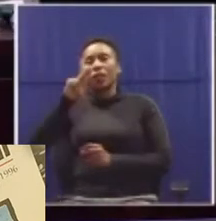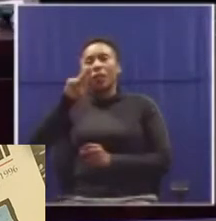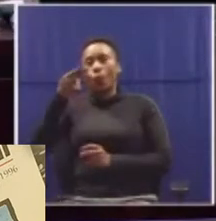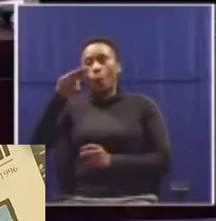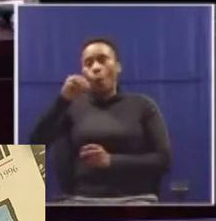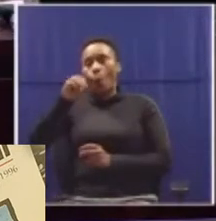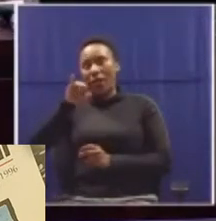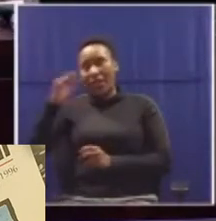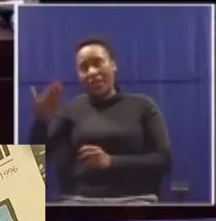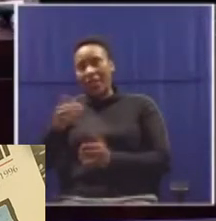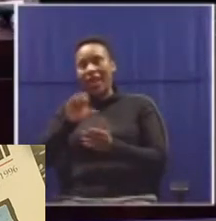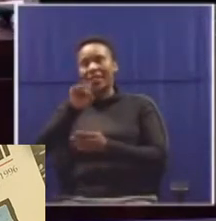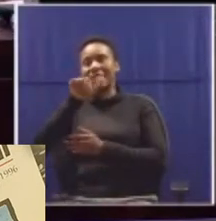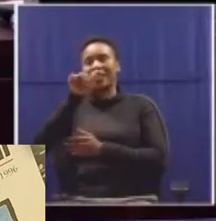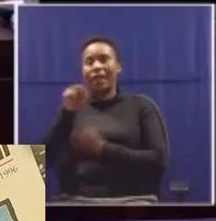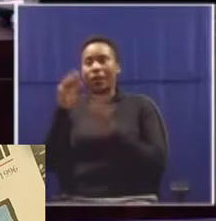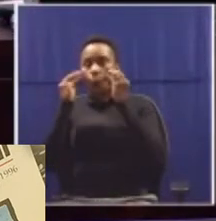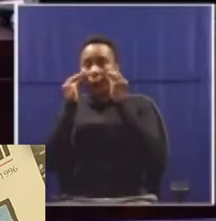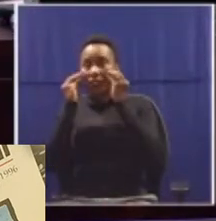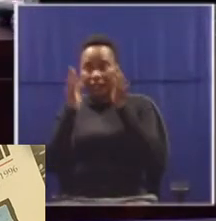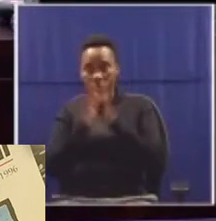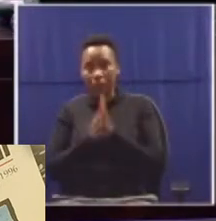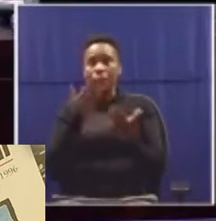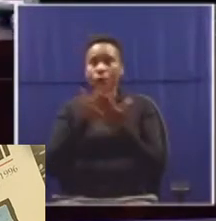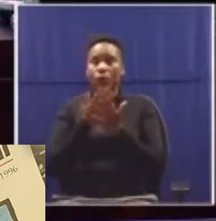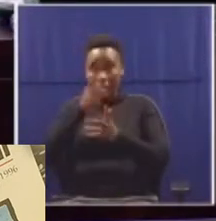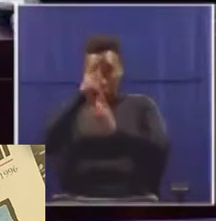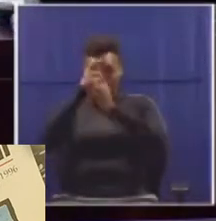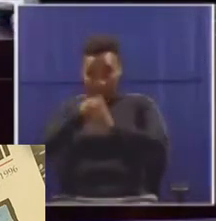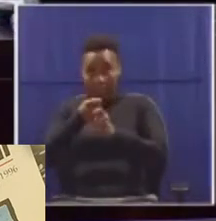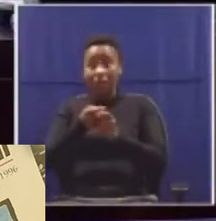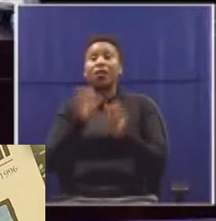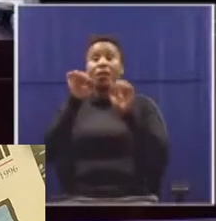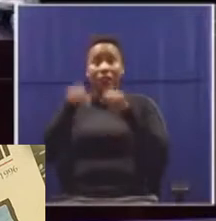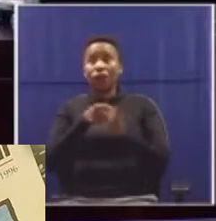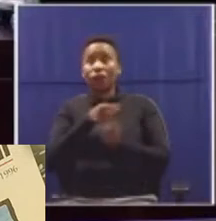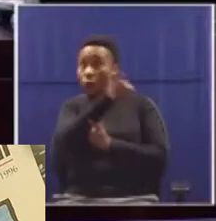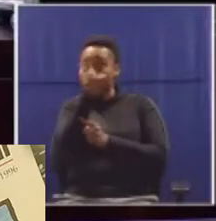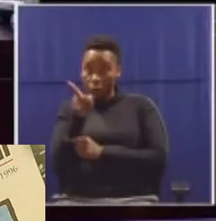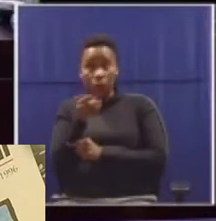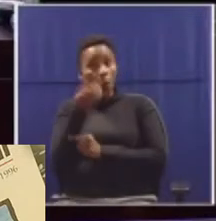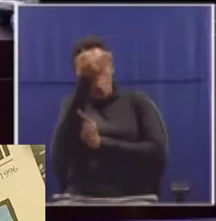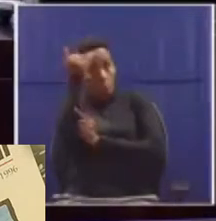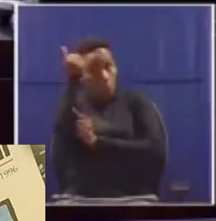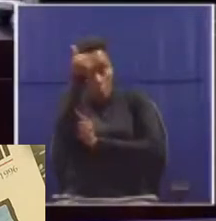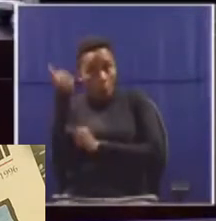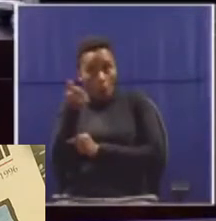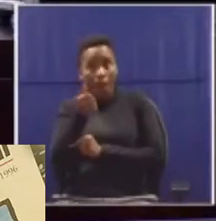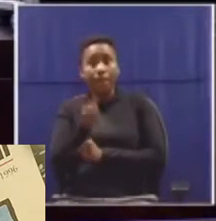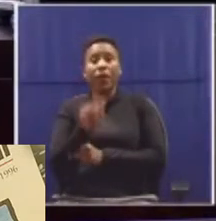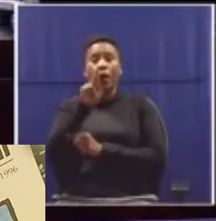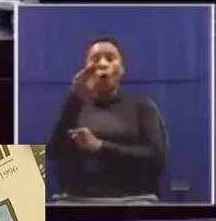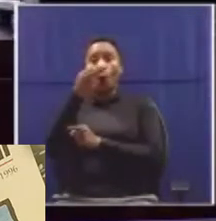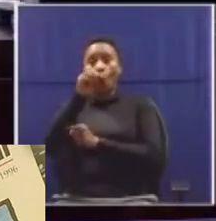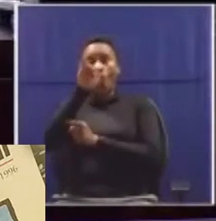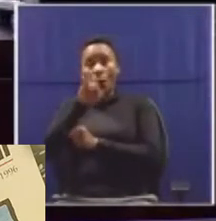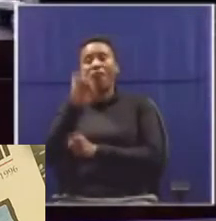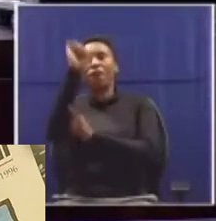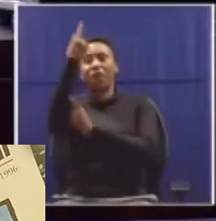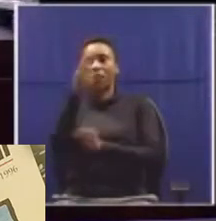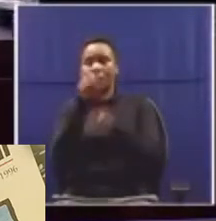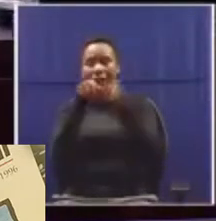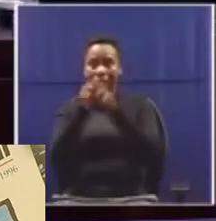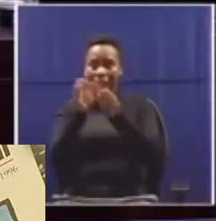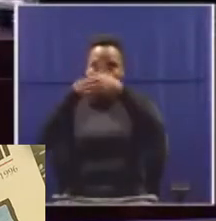to accommodate the coins and of course for those of you who may not know the Cohen's 10 is the first indigenous Nation